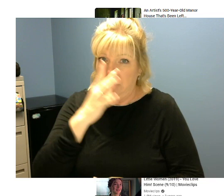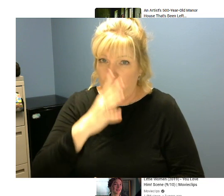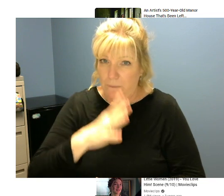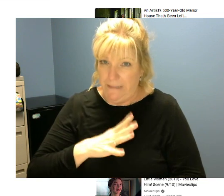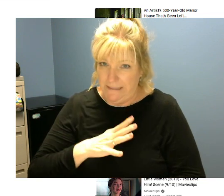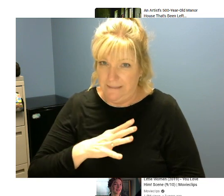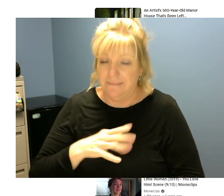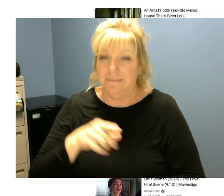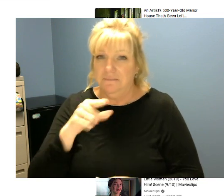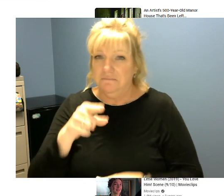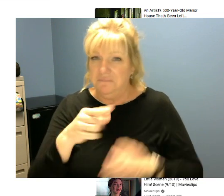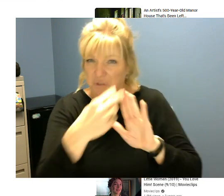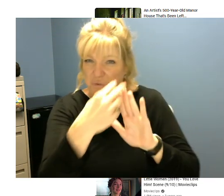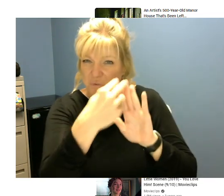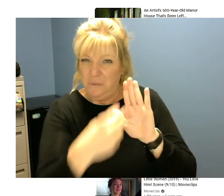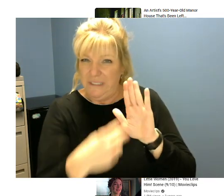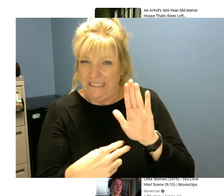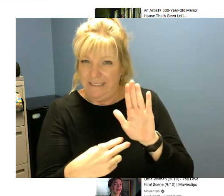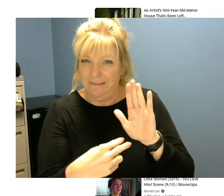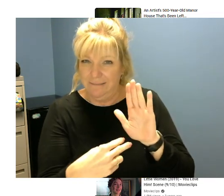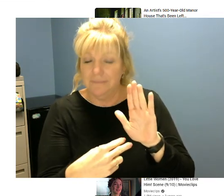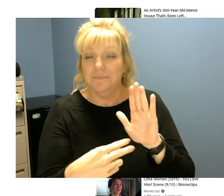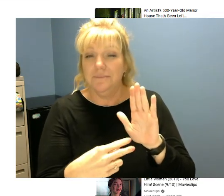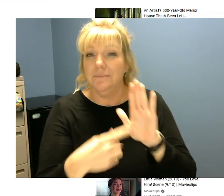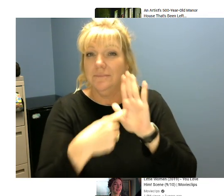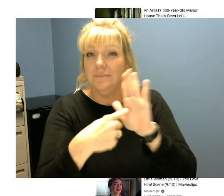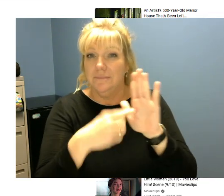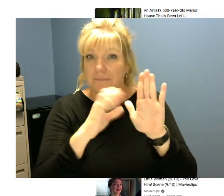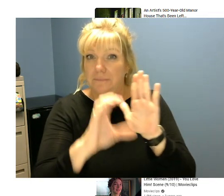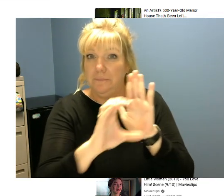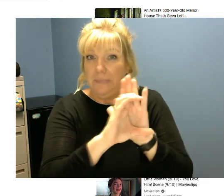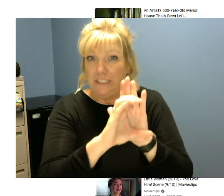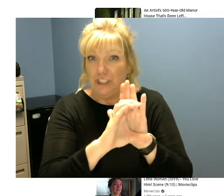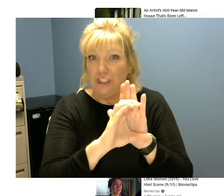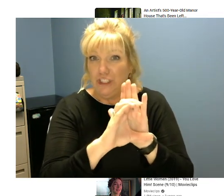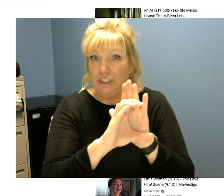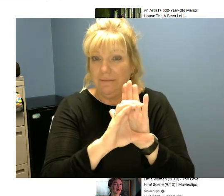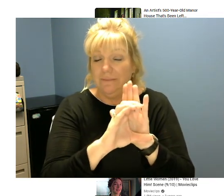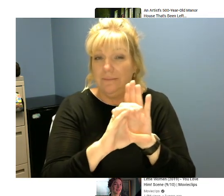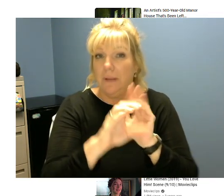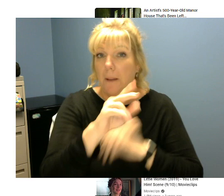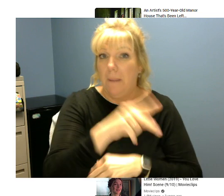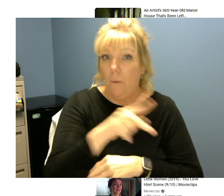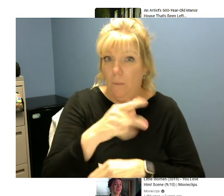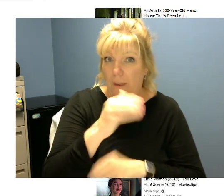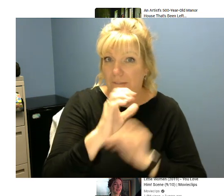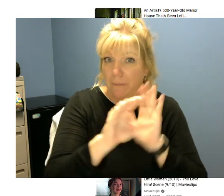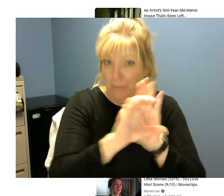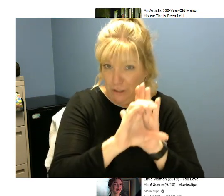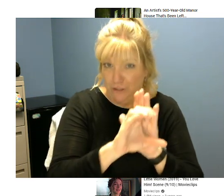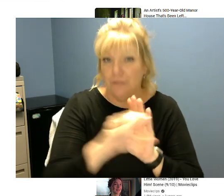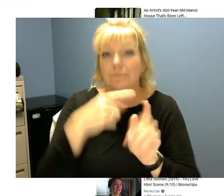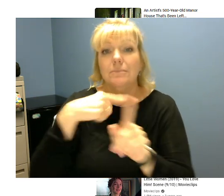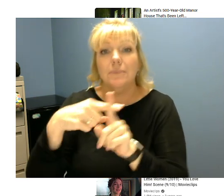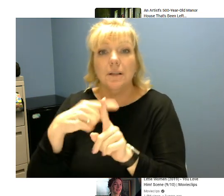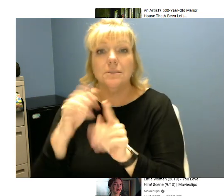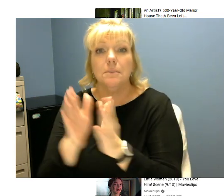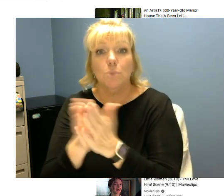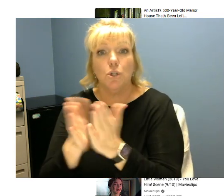on your outline. There's a picture of her too in Through Women's Eyes. You can see her. Oh, and I've got a picture on the